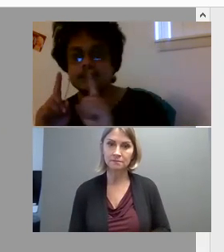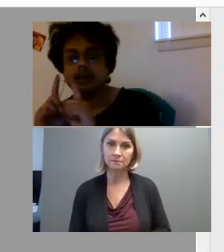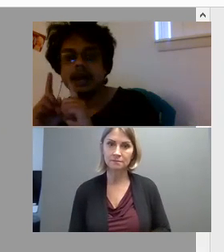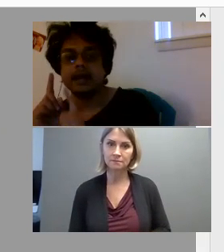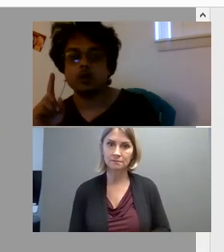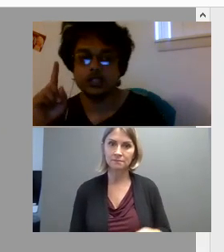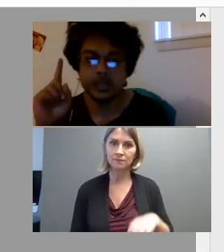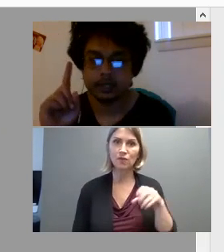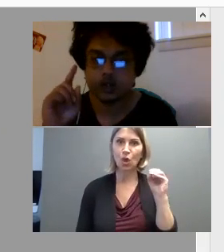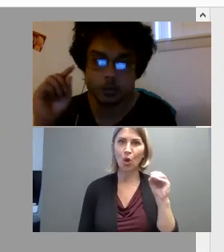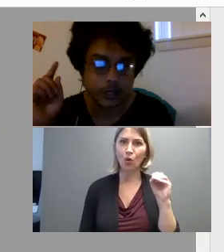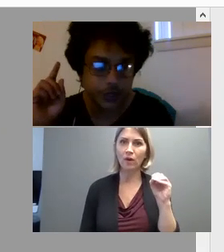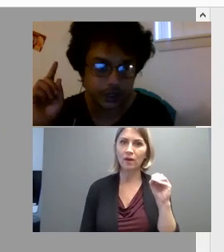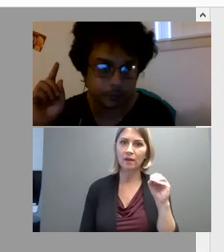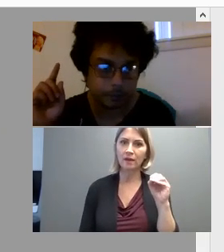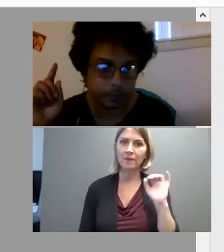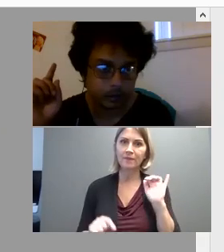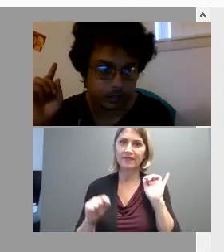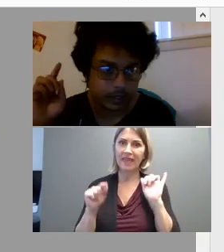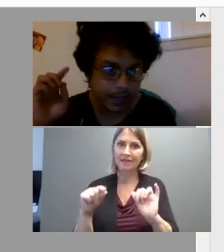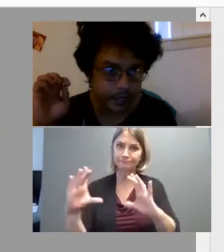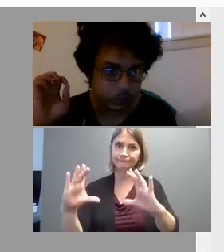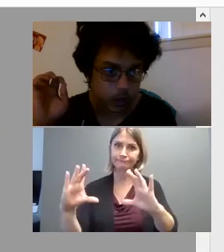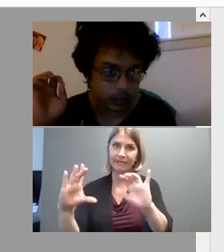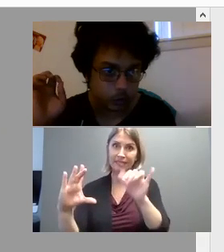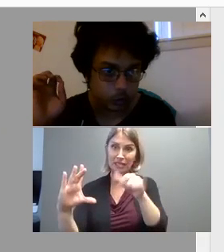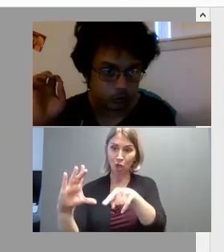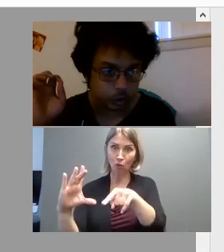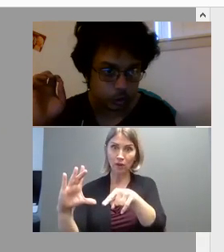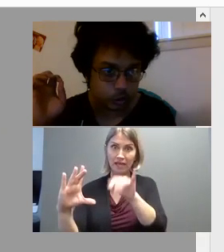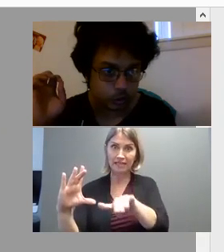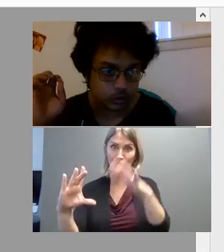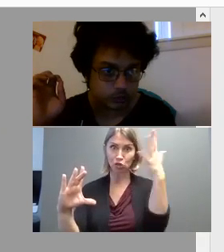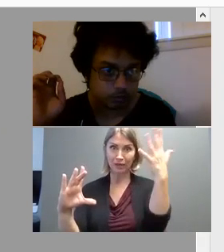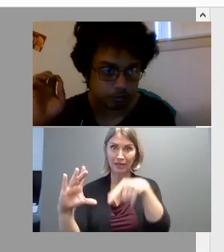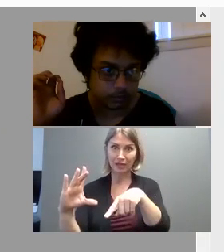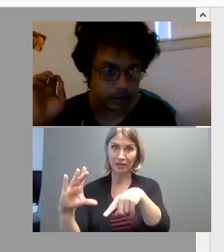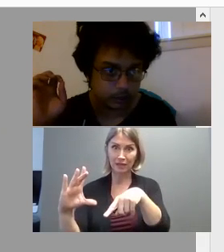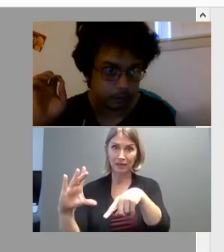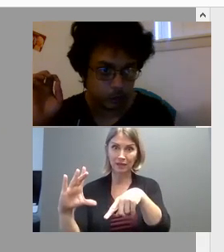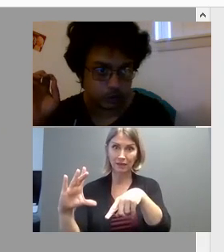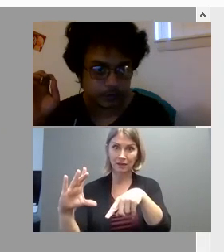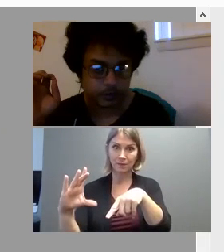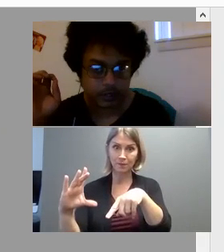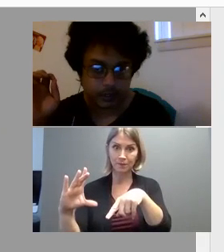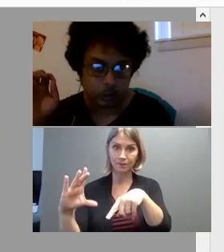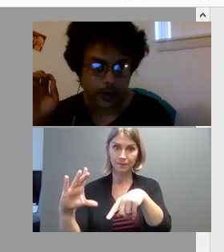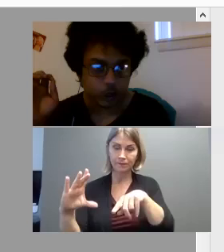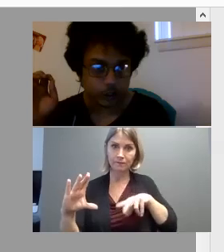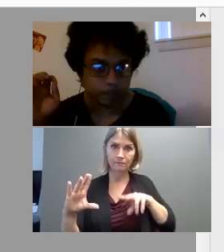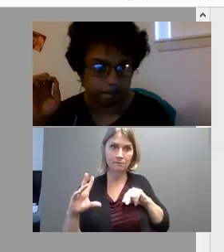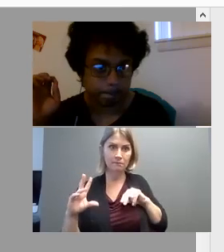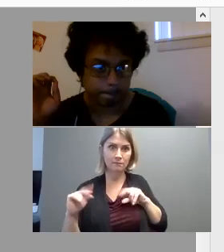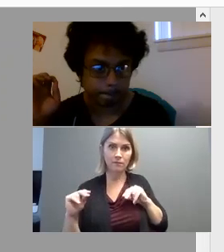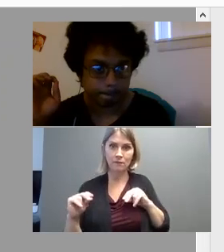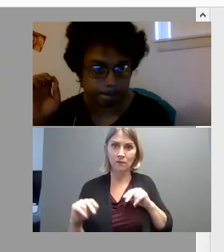So can I consider this to be a tree? I have one no, two no's, multiple no's. Why